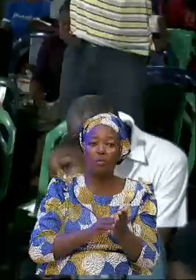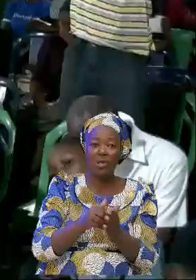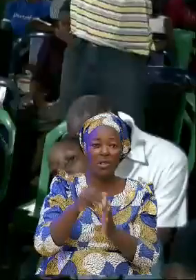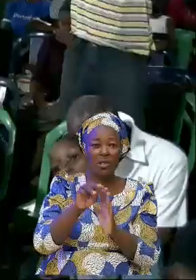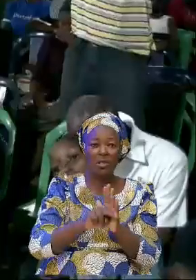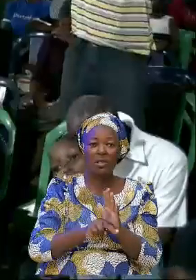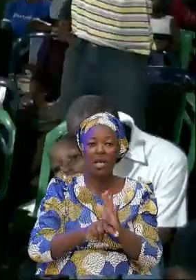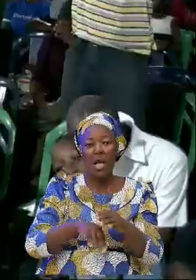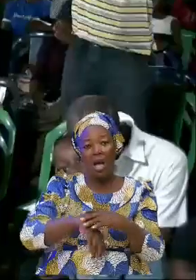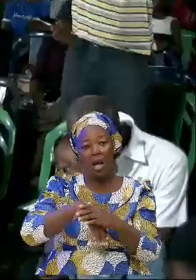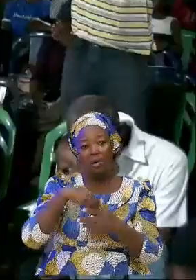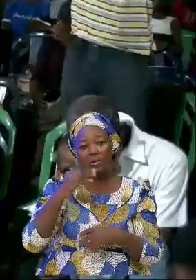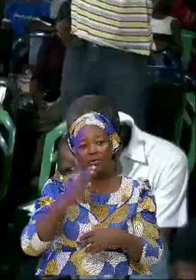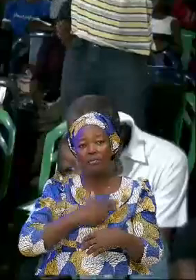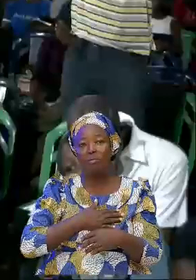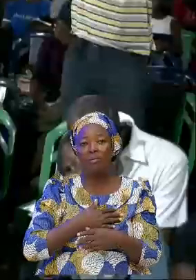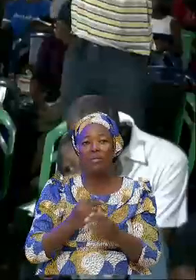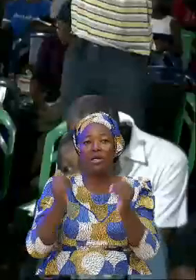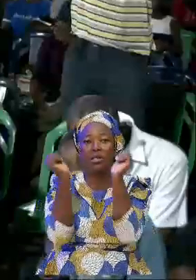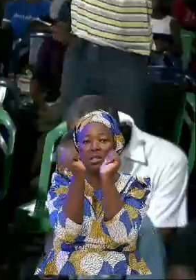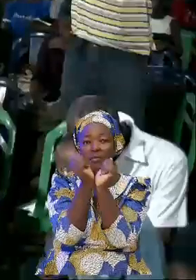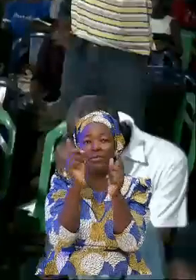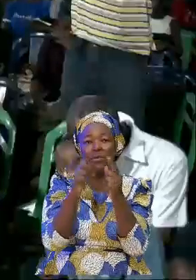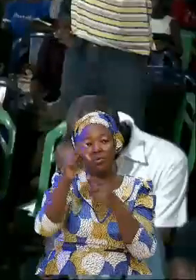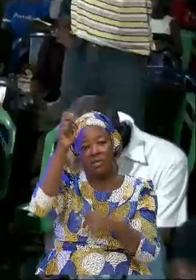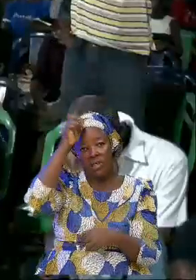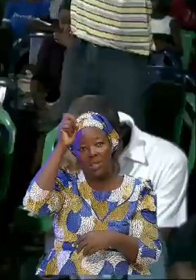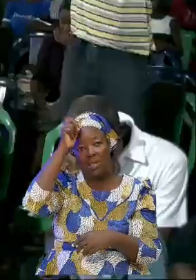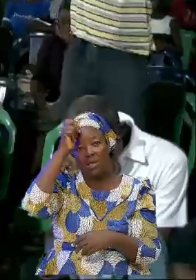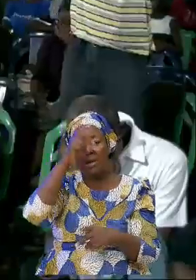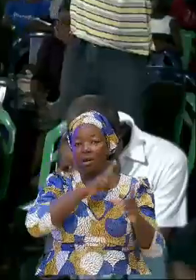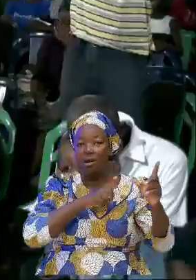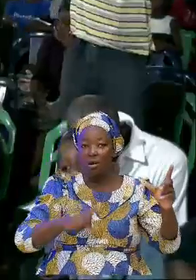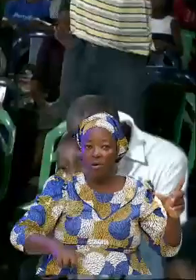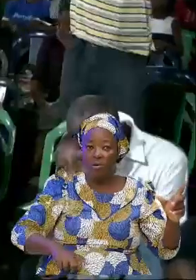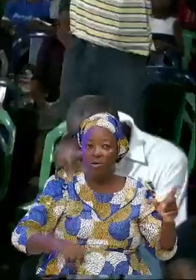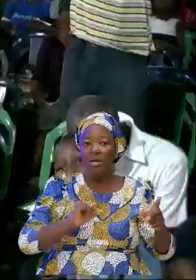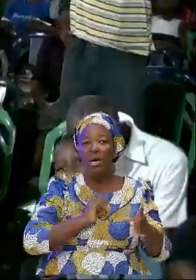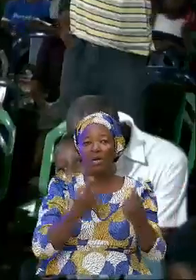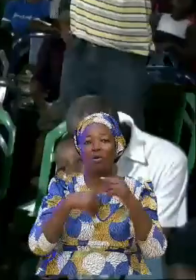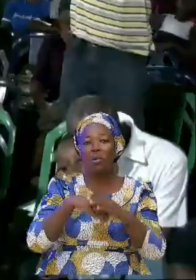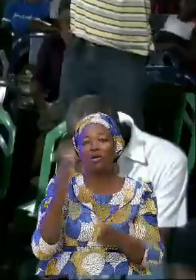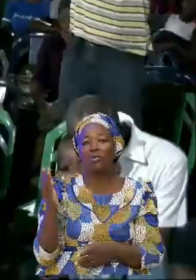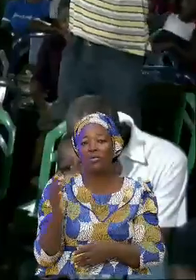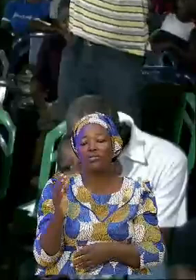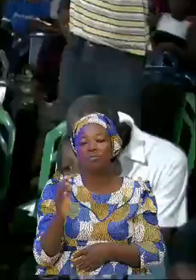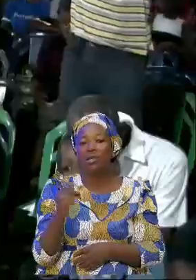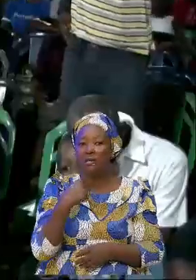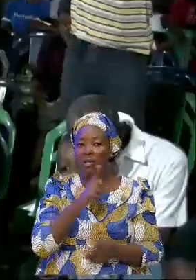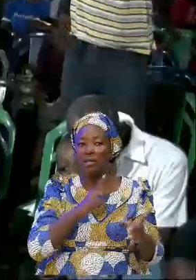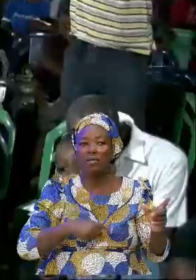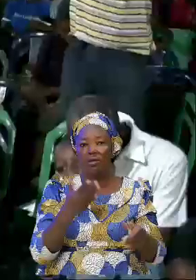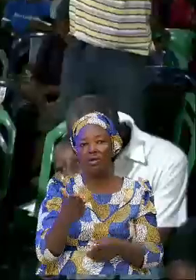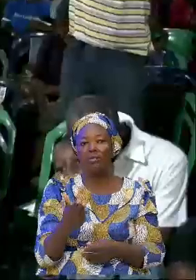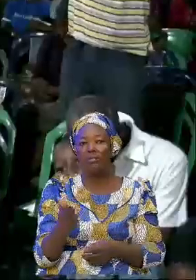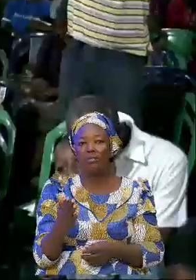out of my weakness, out of my slavery to Satan.